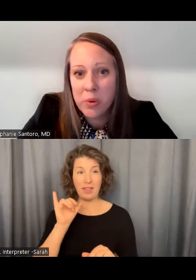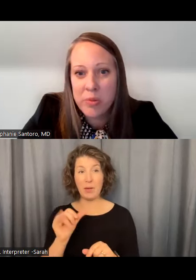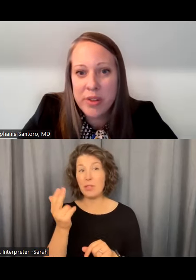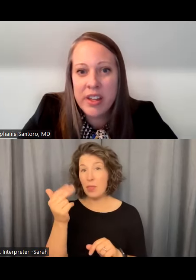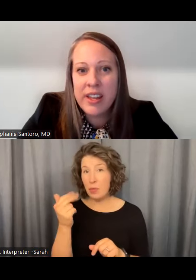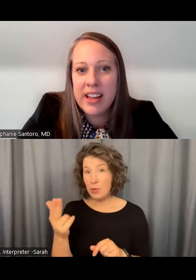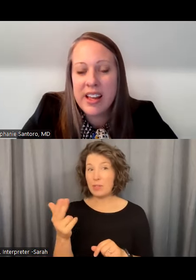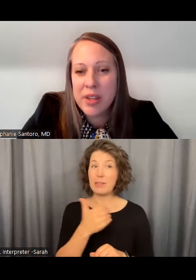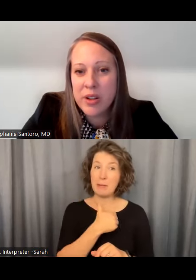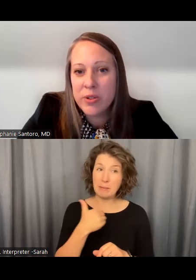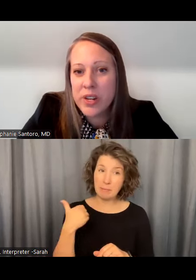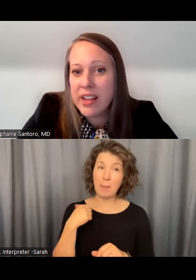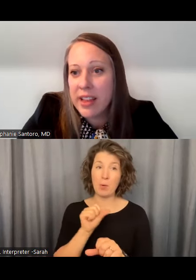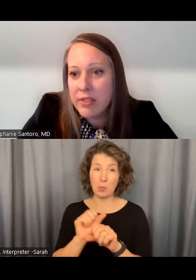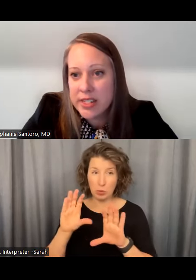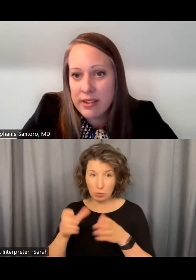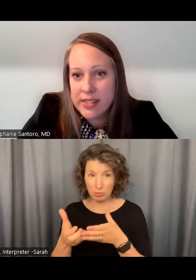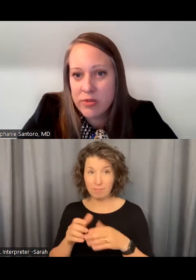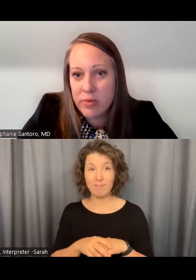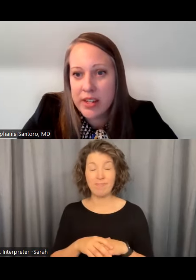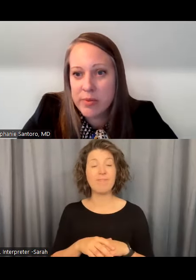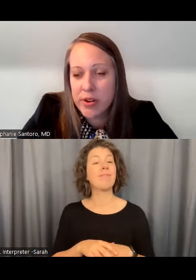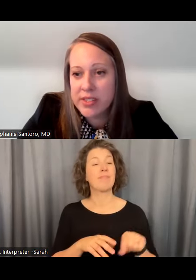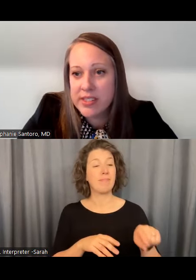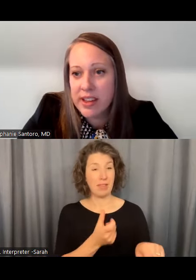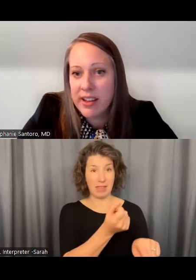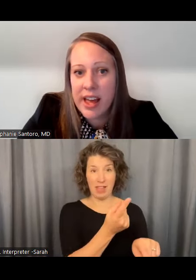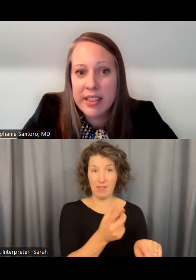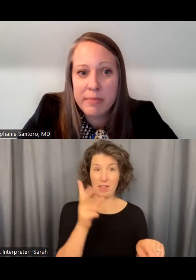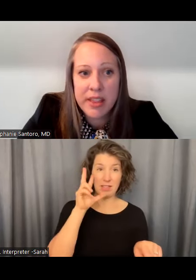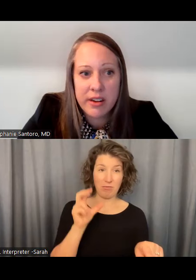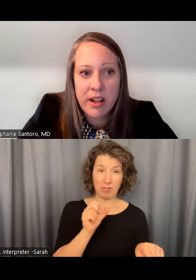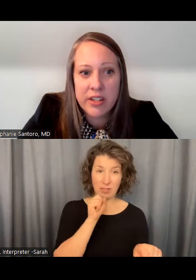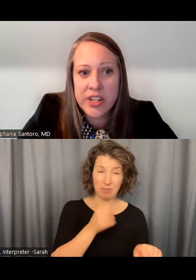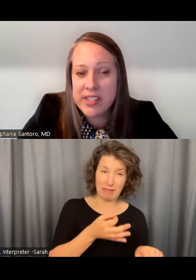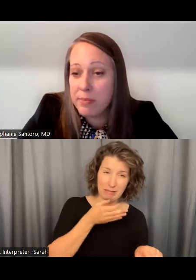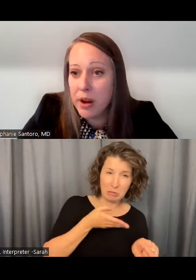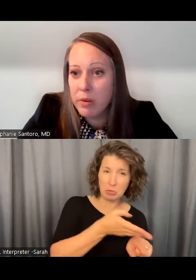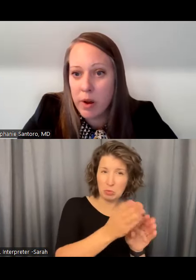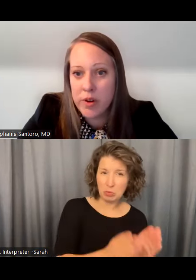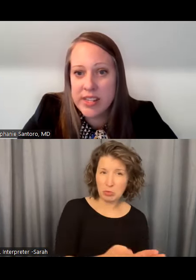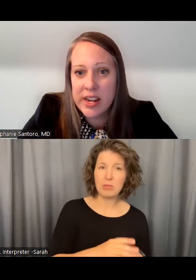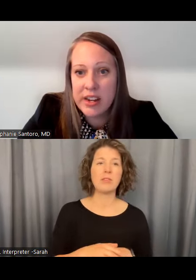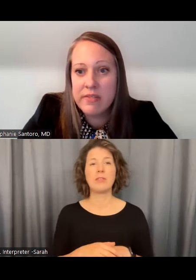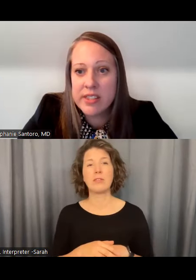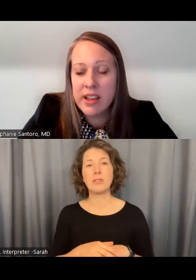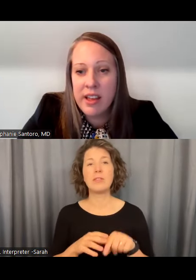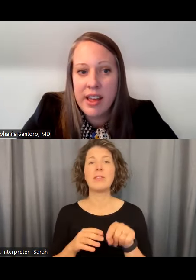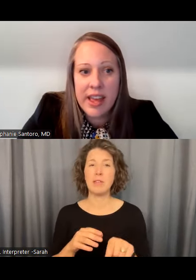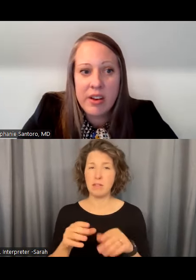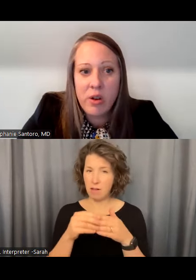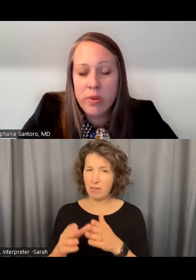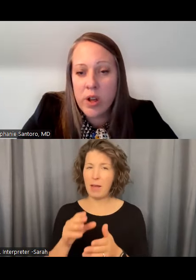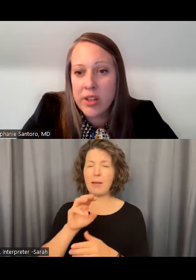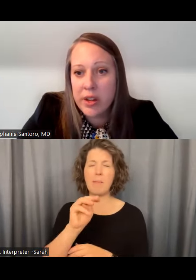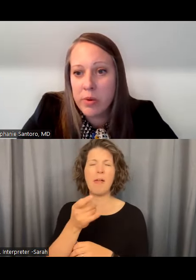work group, including 11 Down syndrome experts, guideline methodologists, and parent representatives.